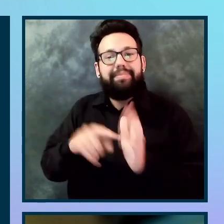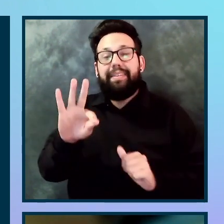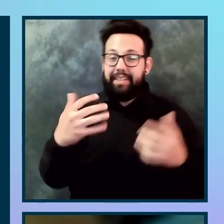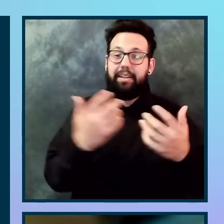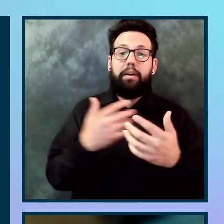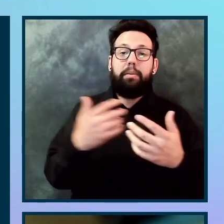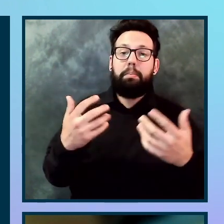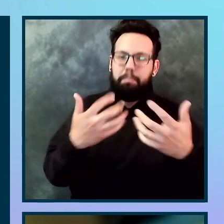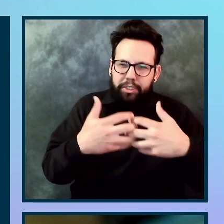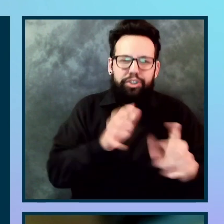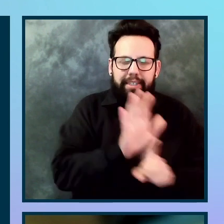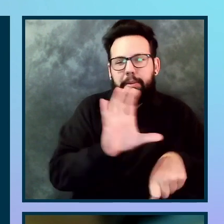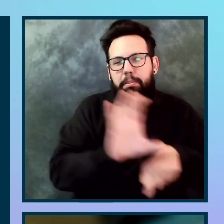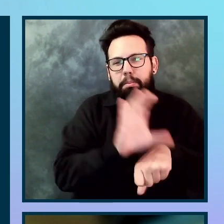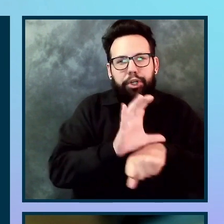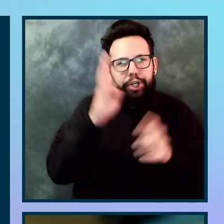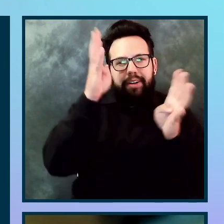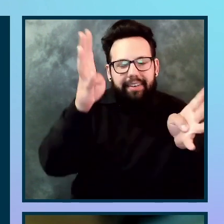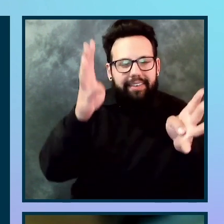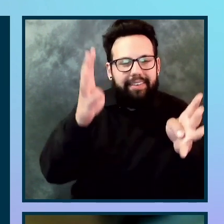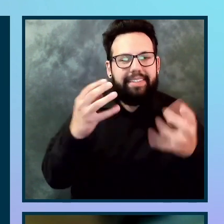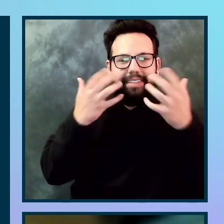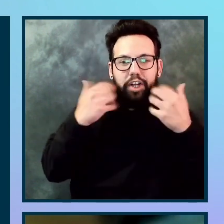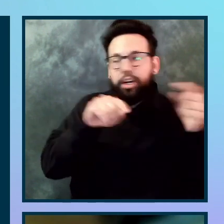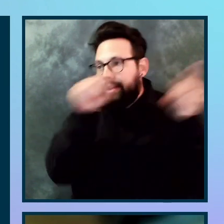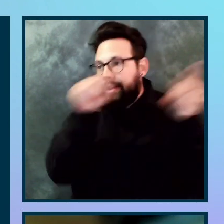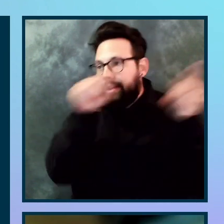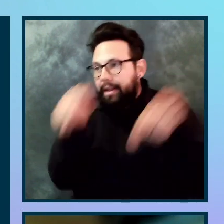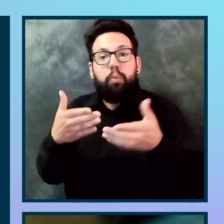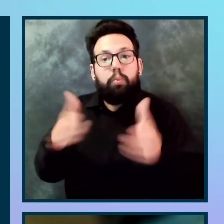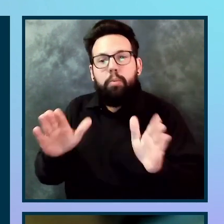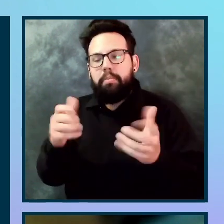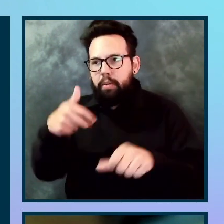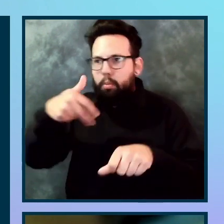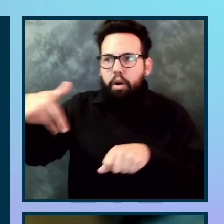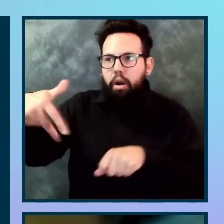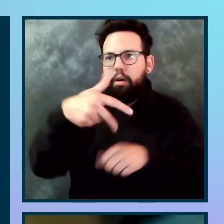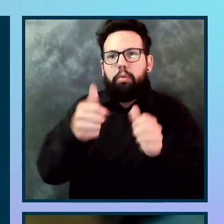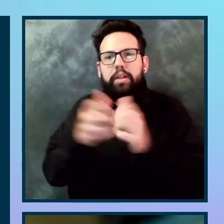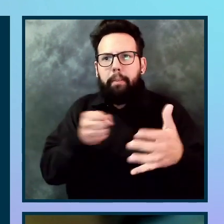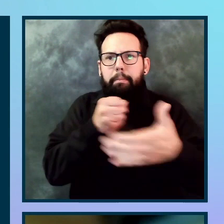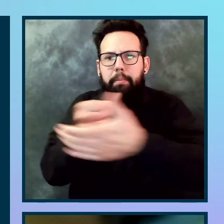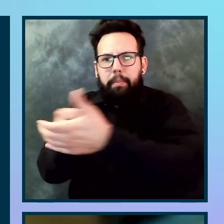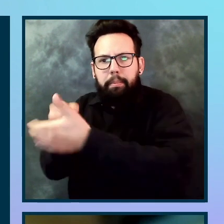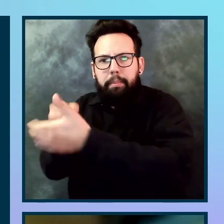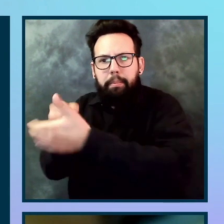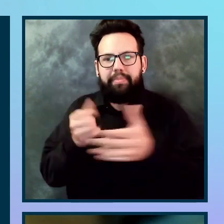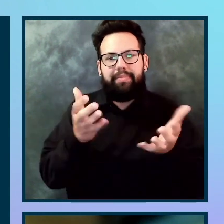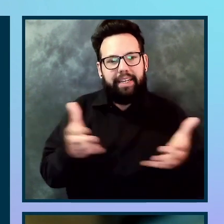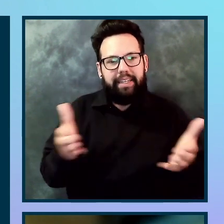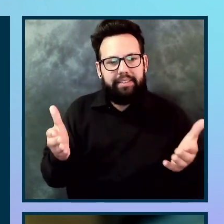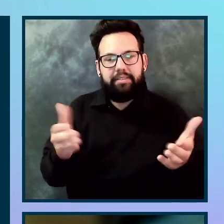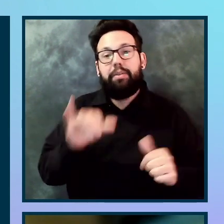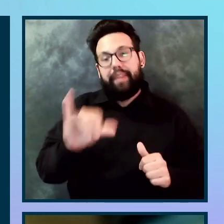stays behind that person. So that's augmented and mixed reality. So that is our digital content in the